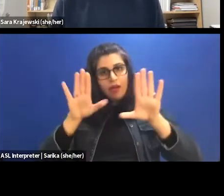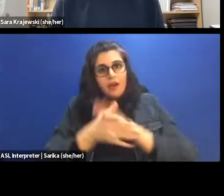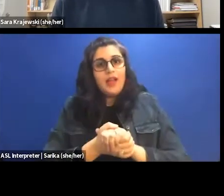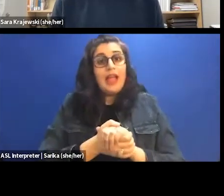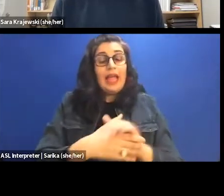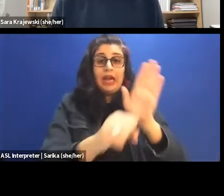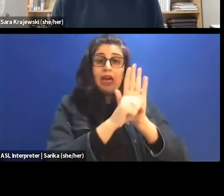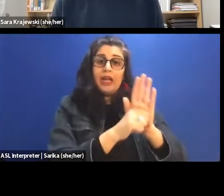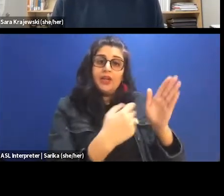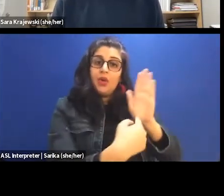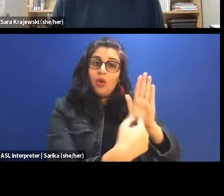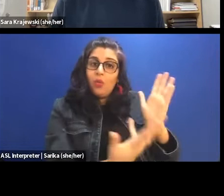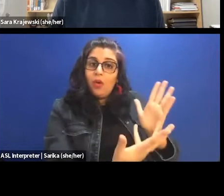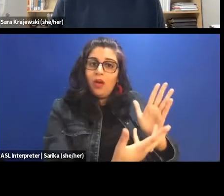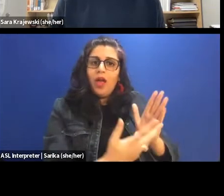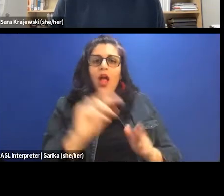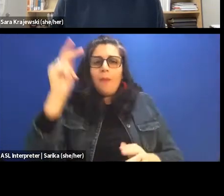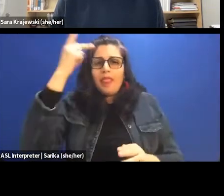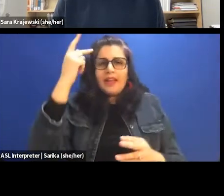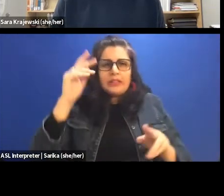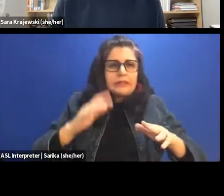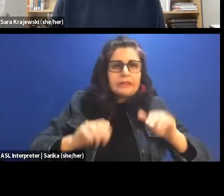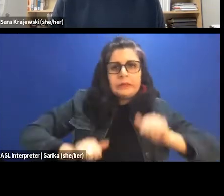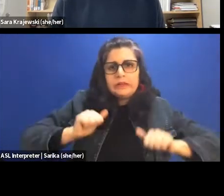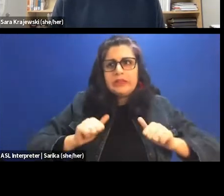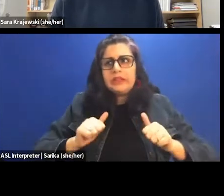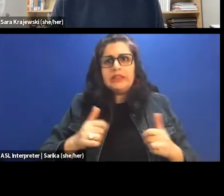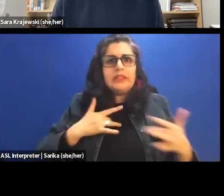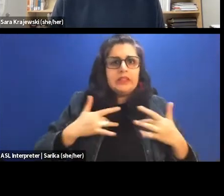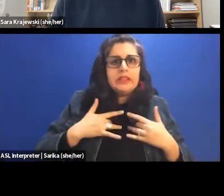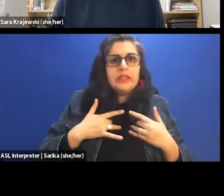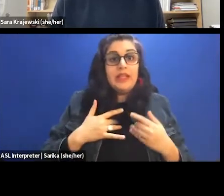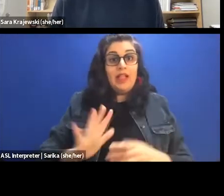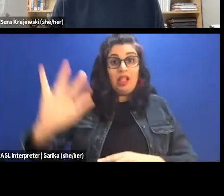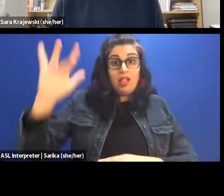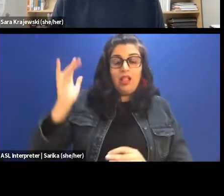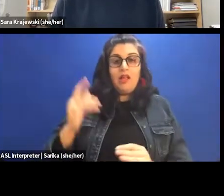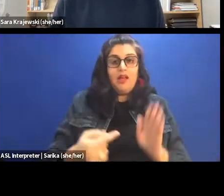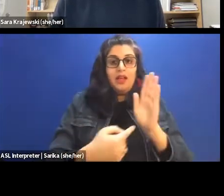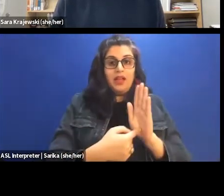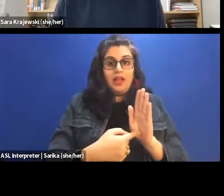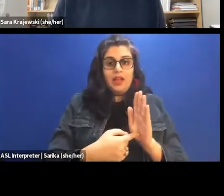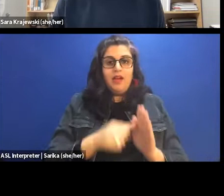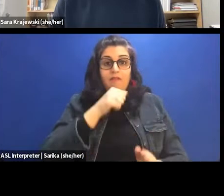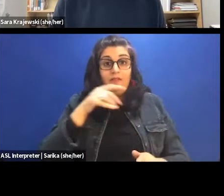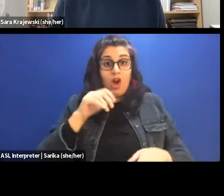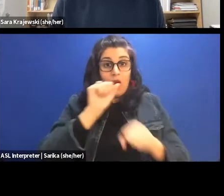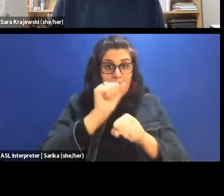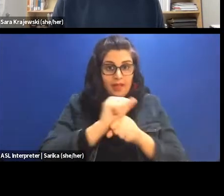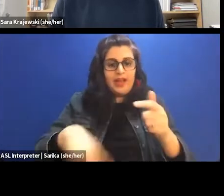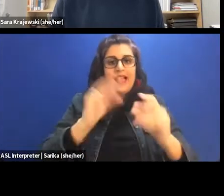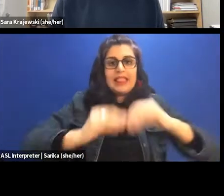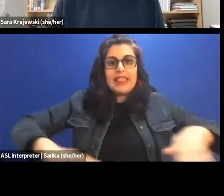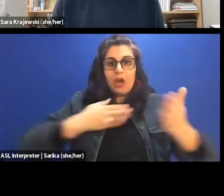symbolism encompasses some of the political concerns of his day. Those in particular are agrarian labor, land rights,